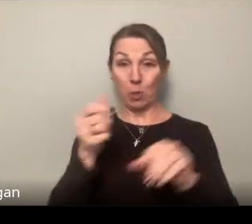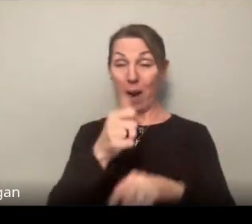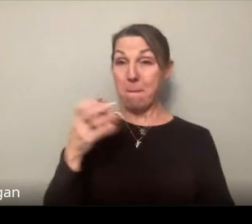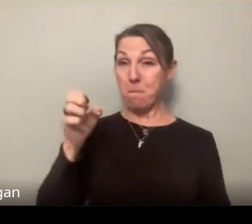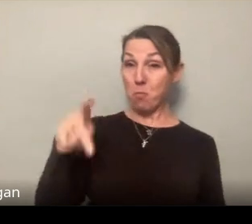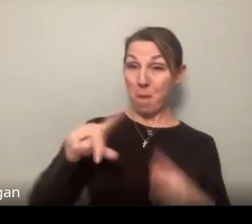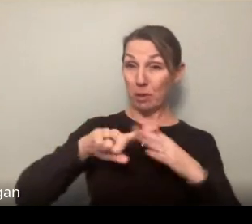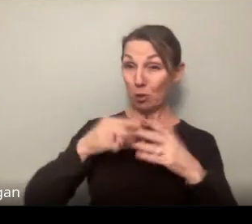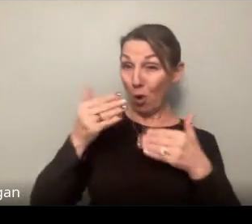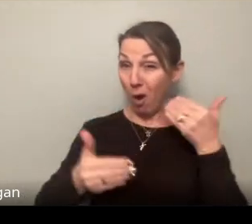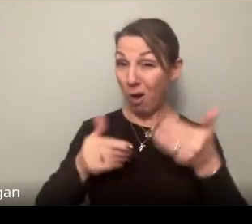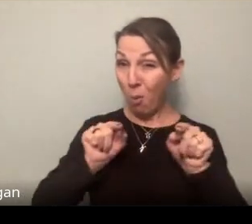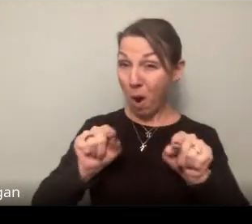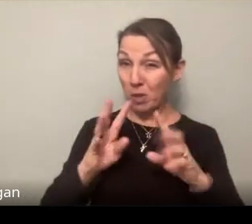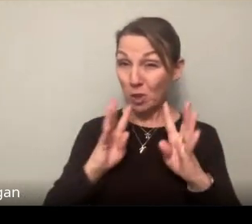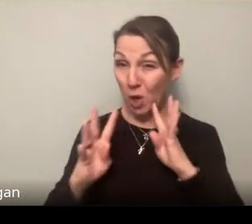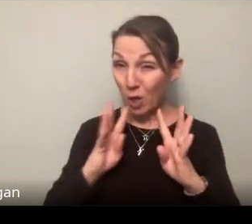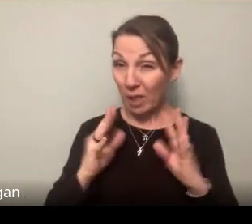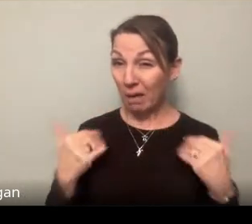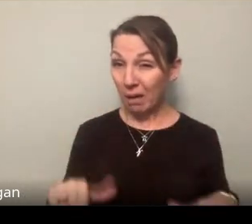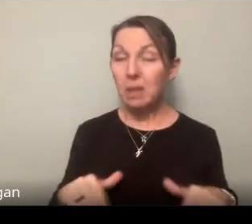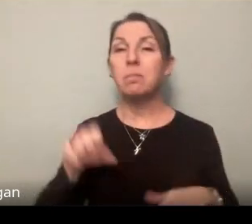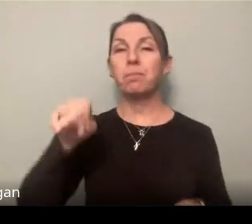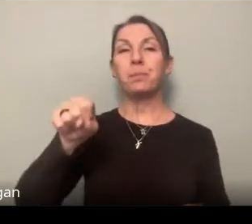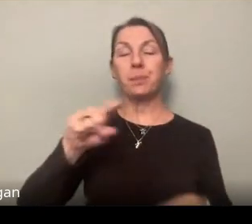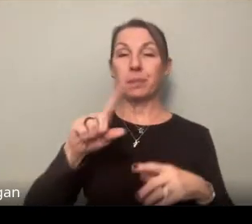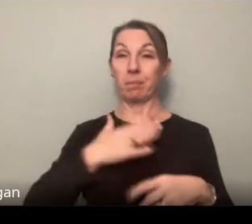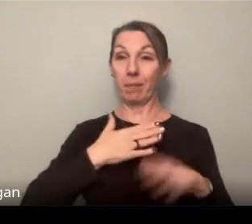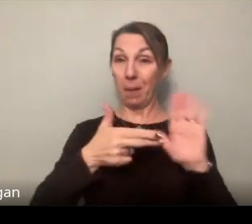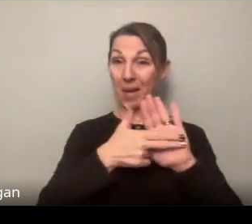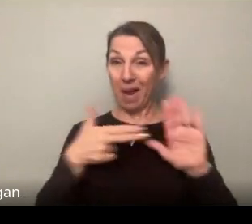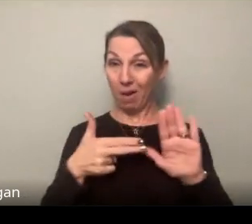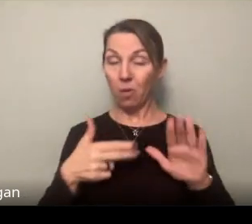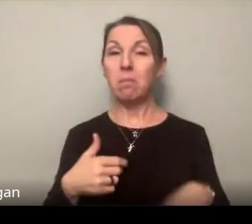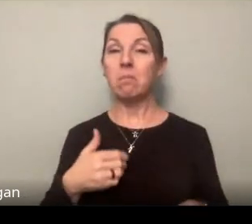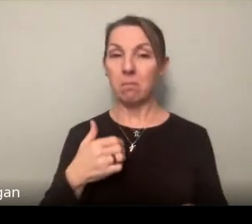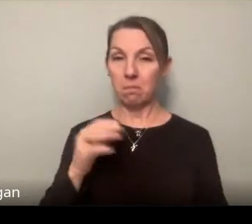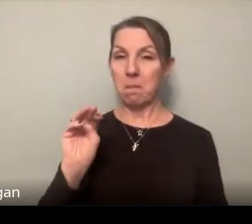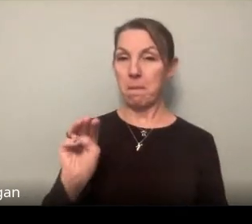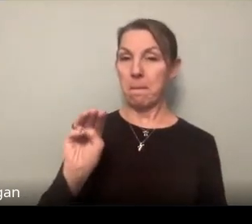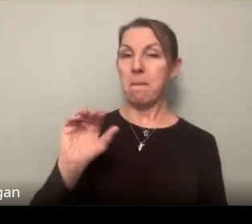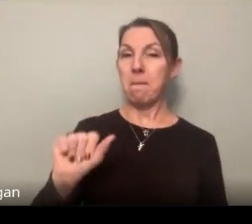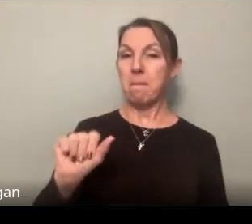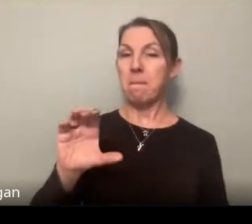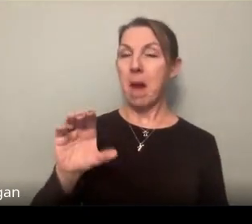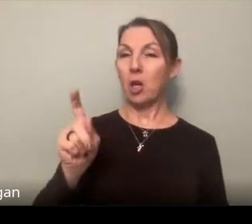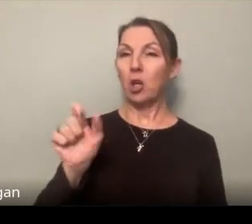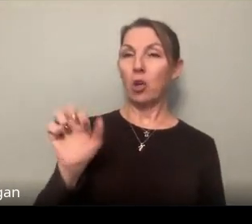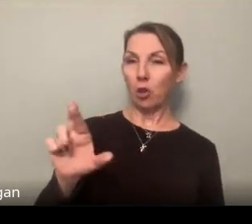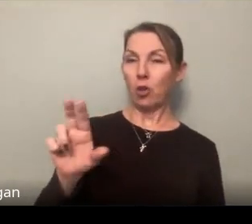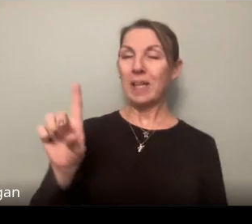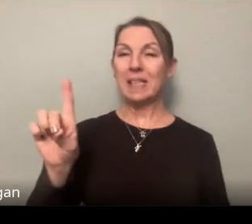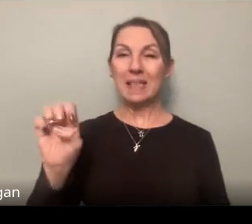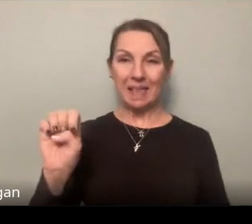get started while we're talking? Yeah, so a little bit about my diagnosis. I live with macular degeneration, and